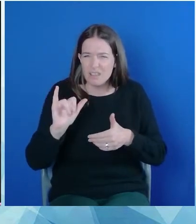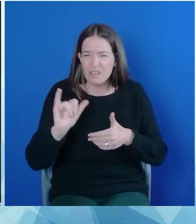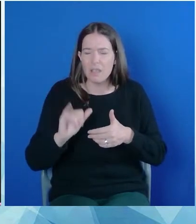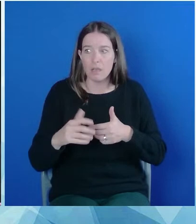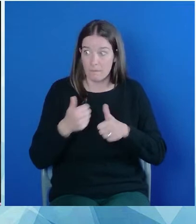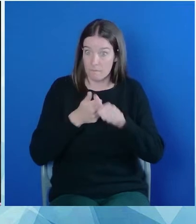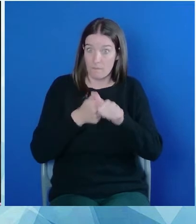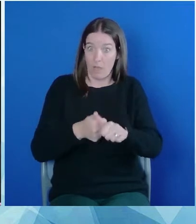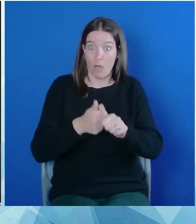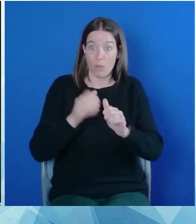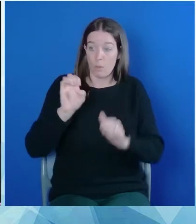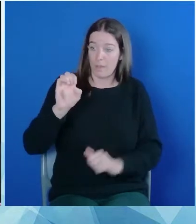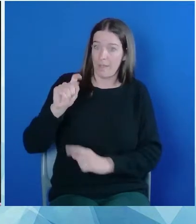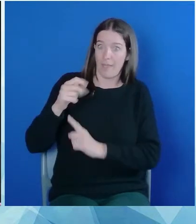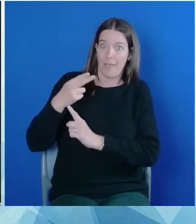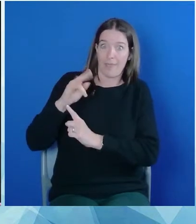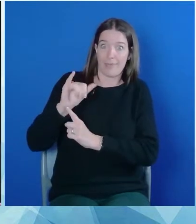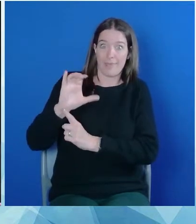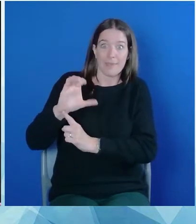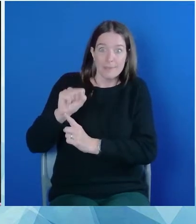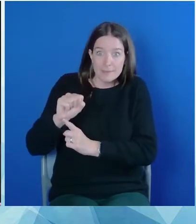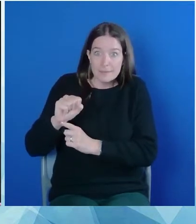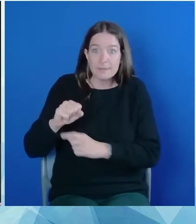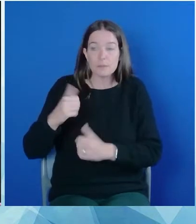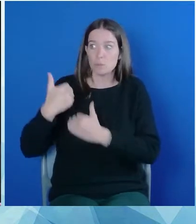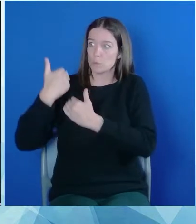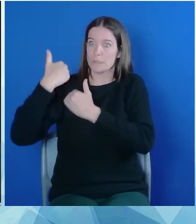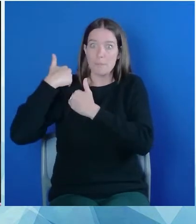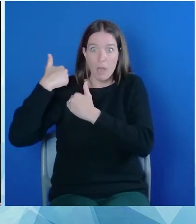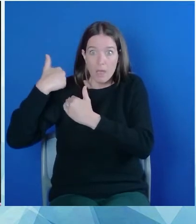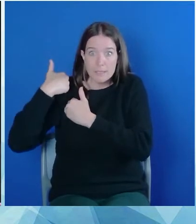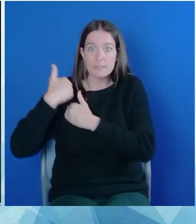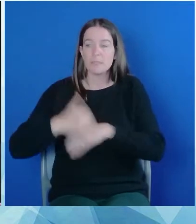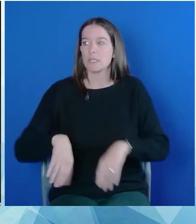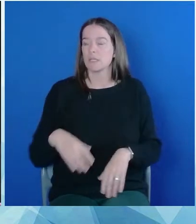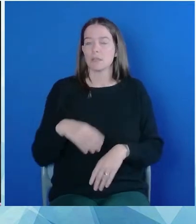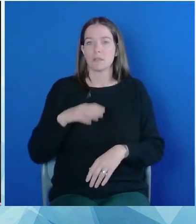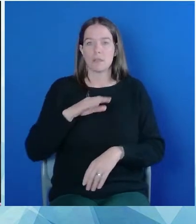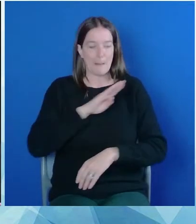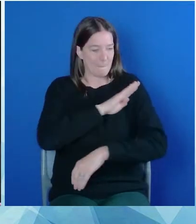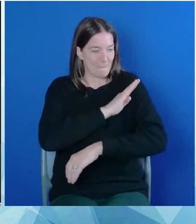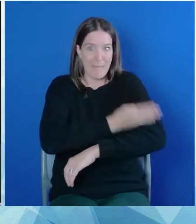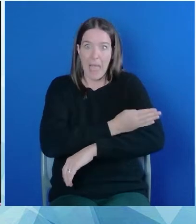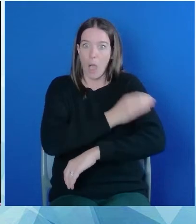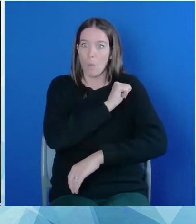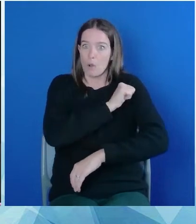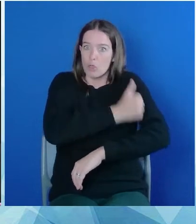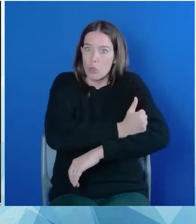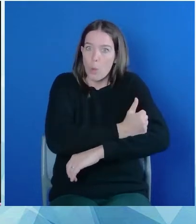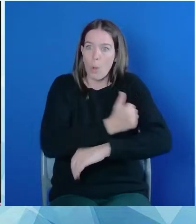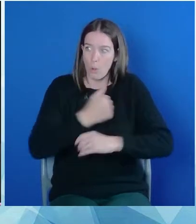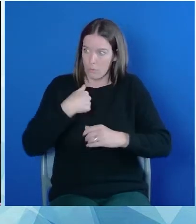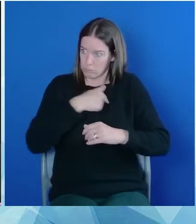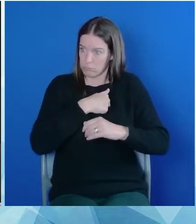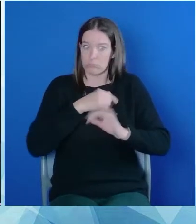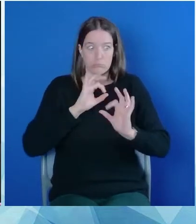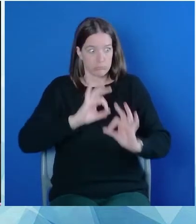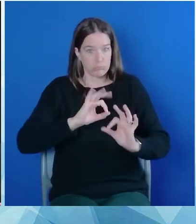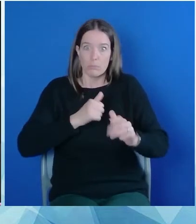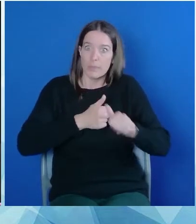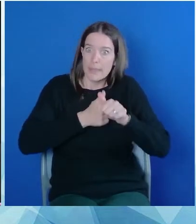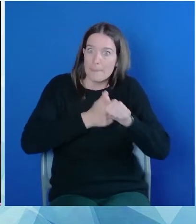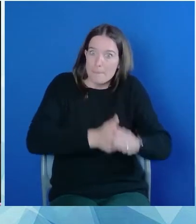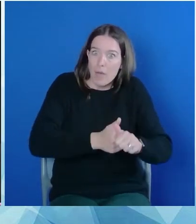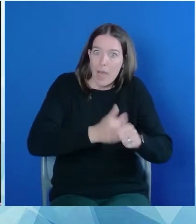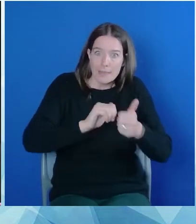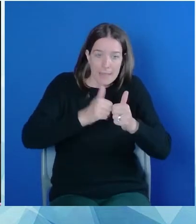ethical practices and responsibilities. The power and authority of the board. Are we in compliance with the way that we should be operating? So I'd like